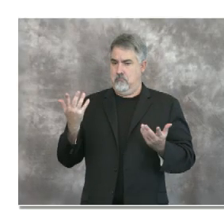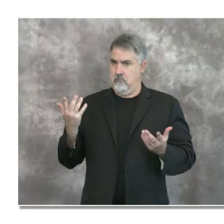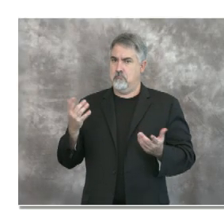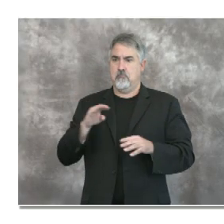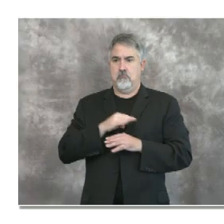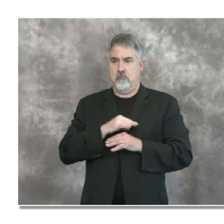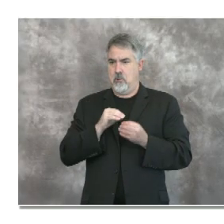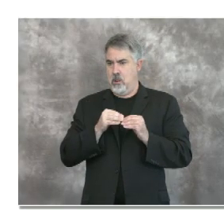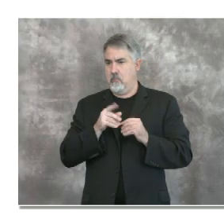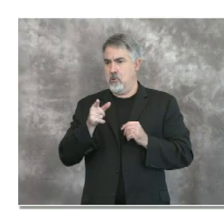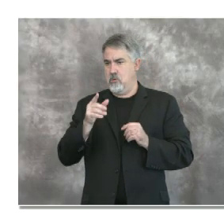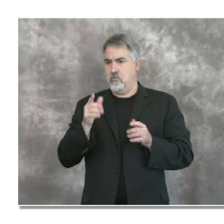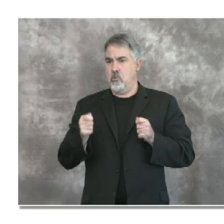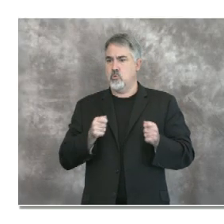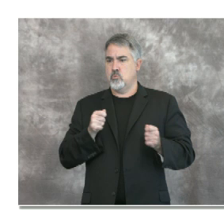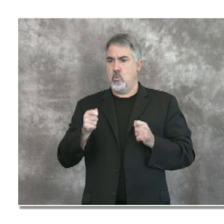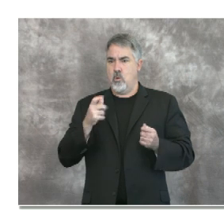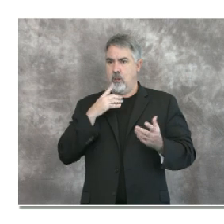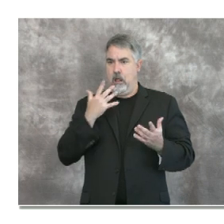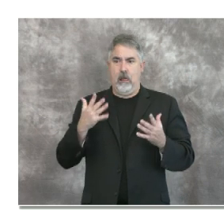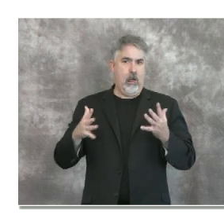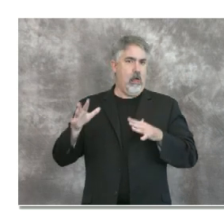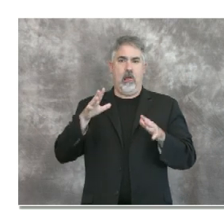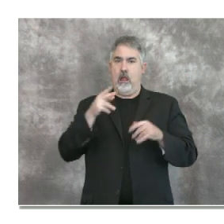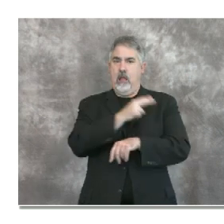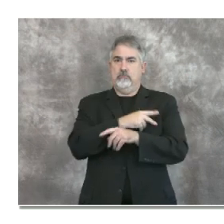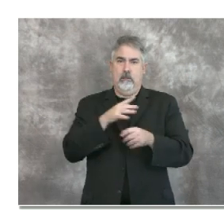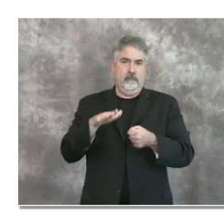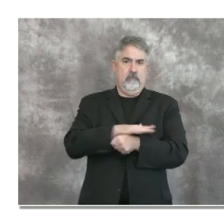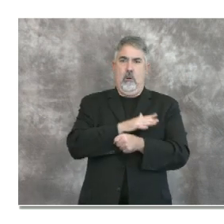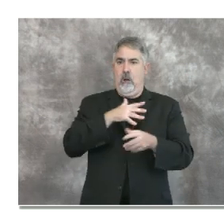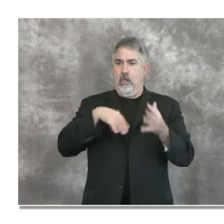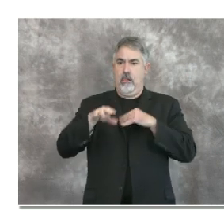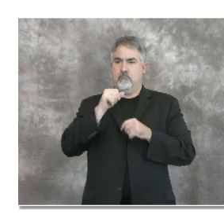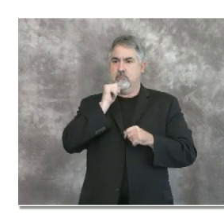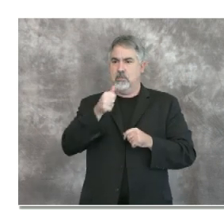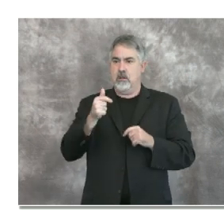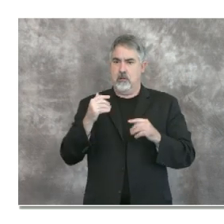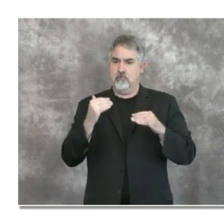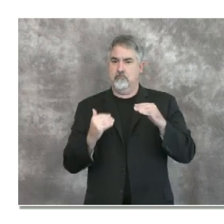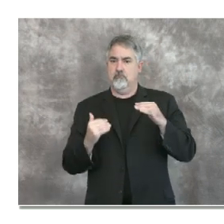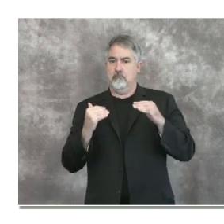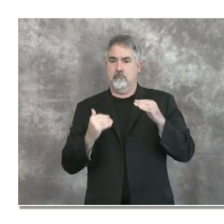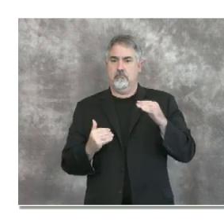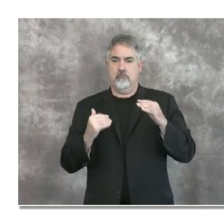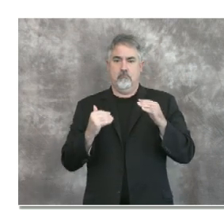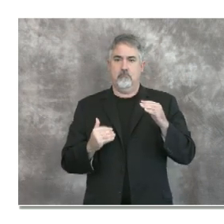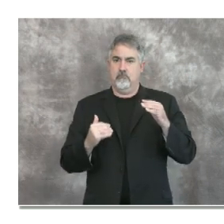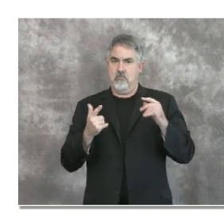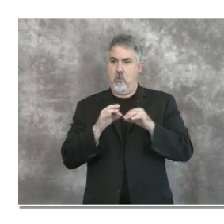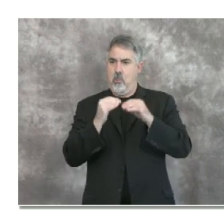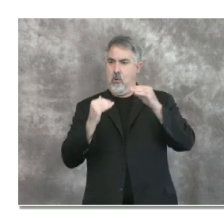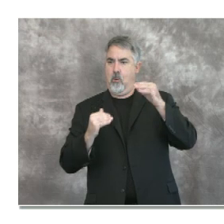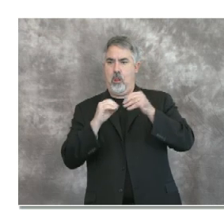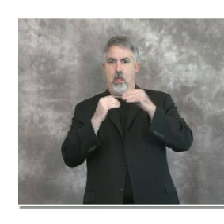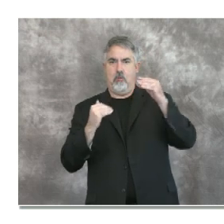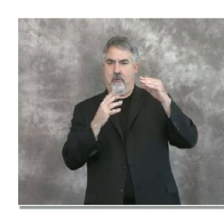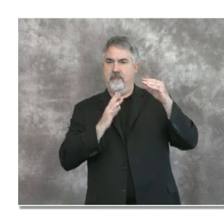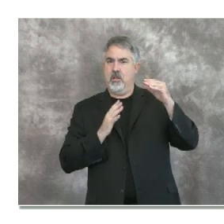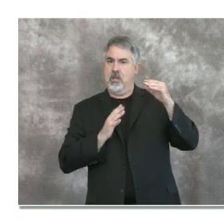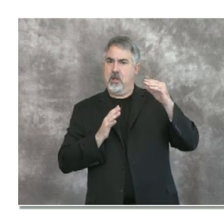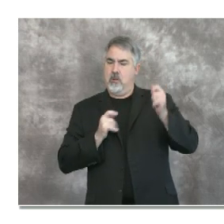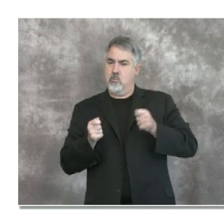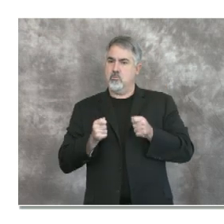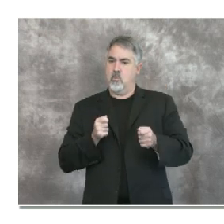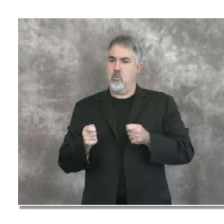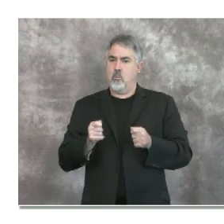still feel that we are meeting this particular metric. And the fifth metric is related to testing. So